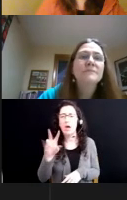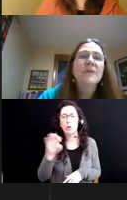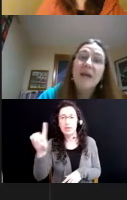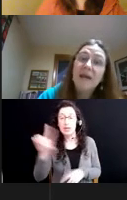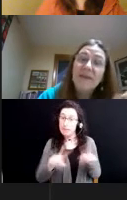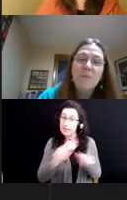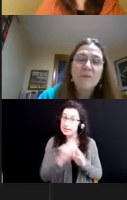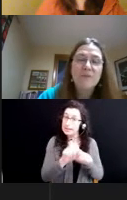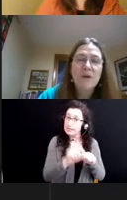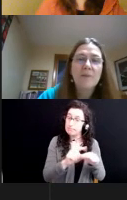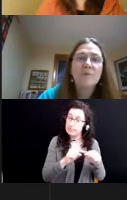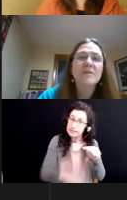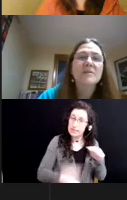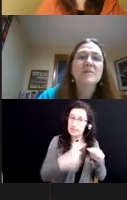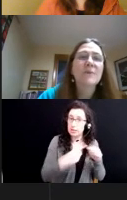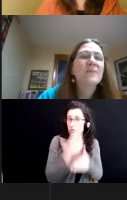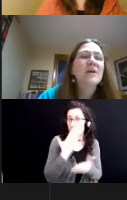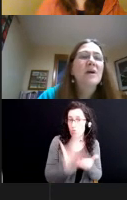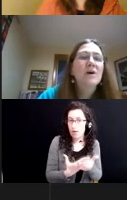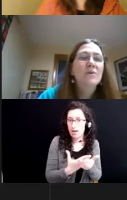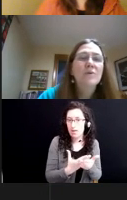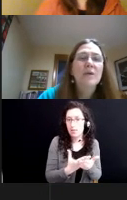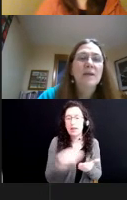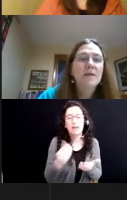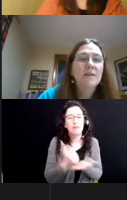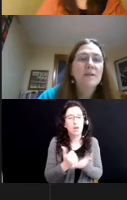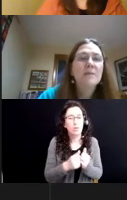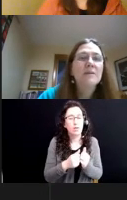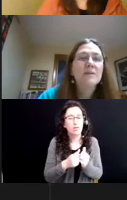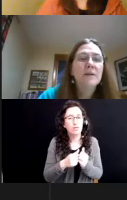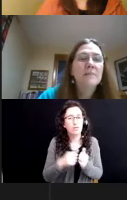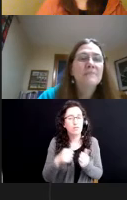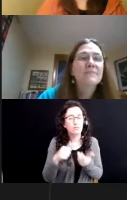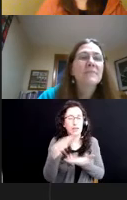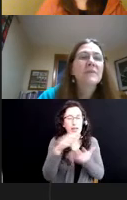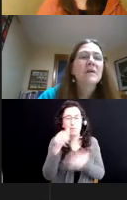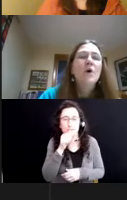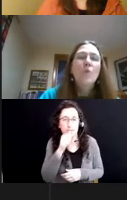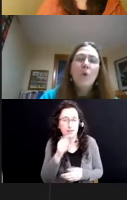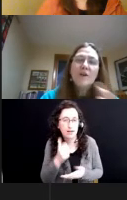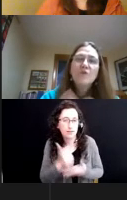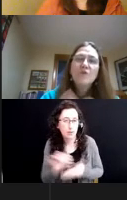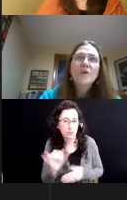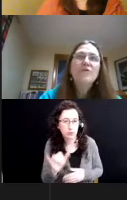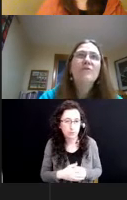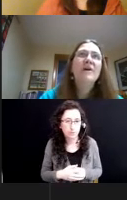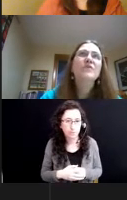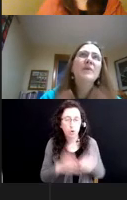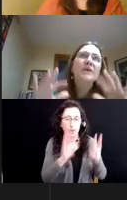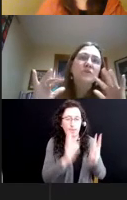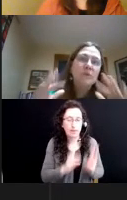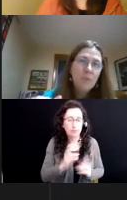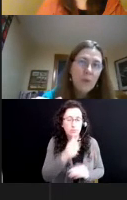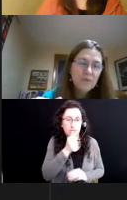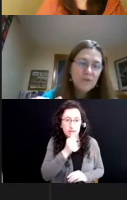well, and they help us with climate resiliency. So, okay, let me watch what you find.